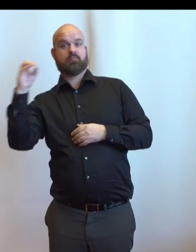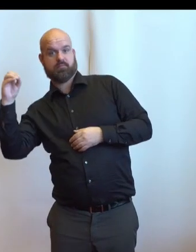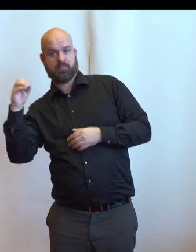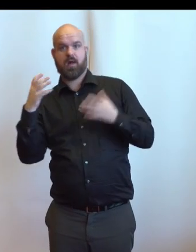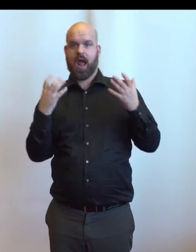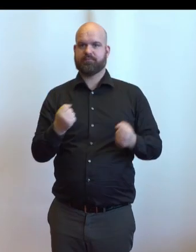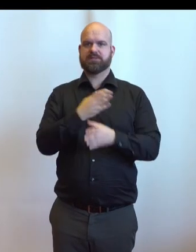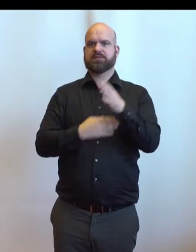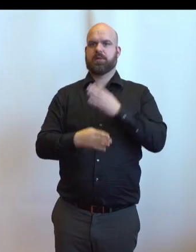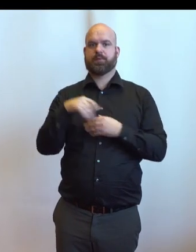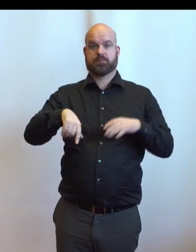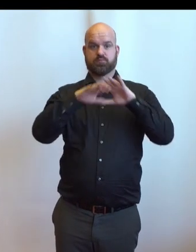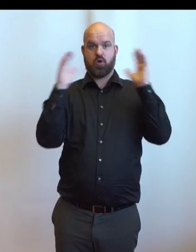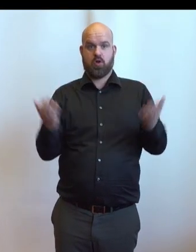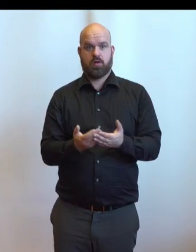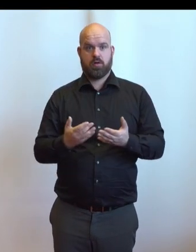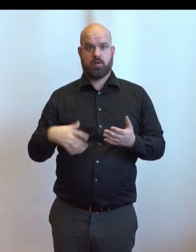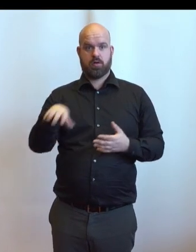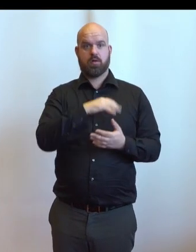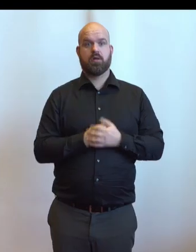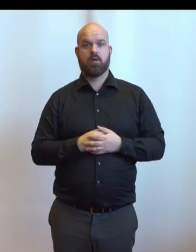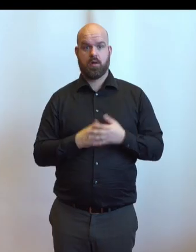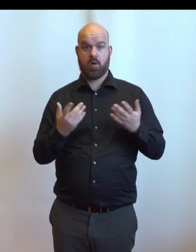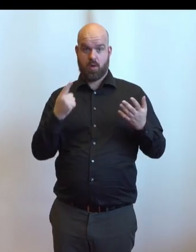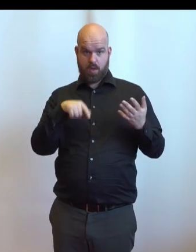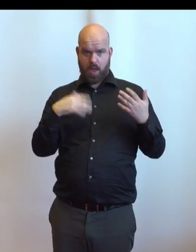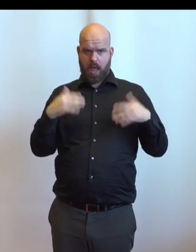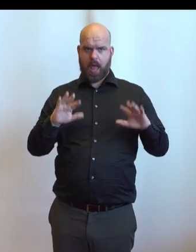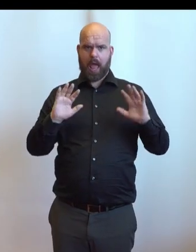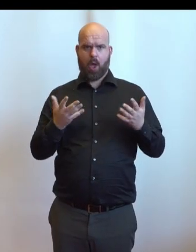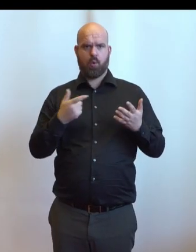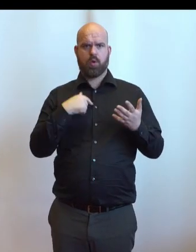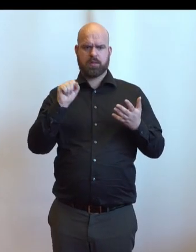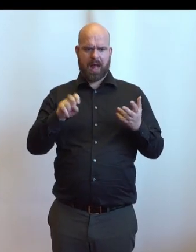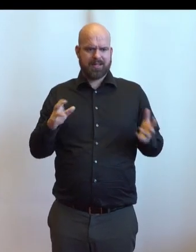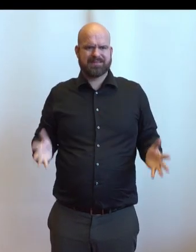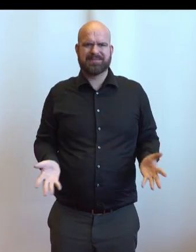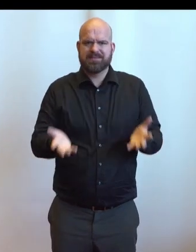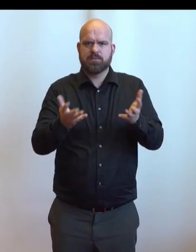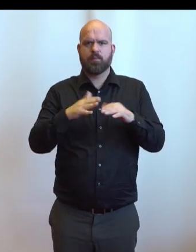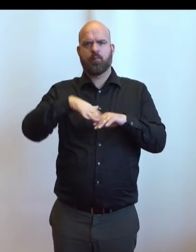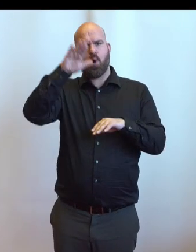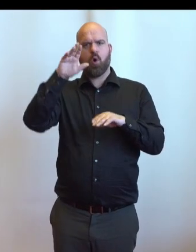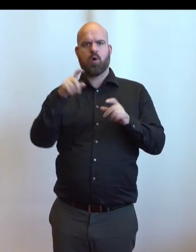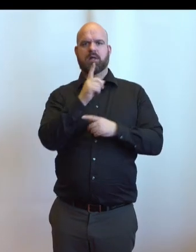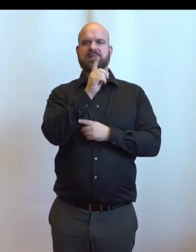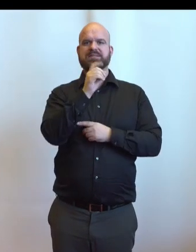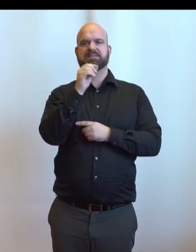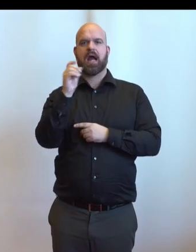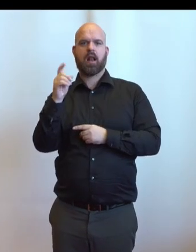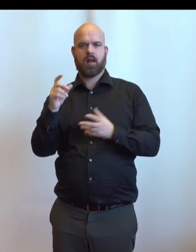your products accessible, digitally accessible to your clients will broaden your